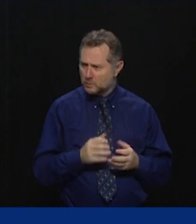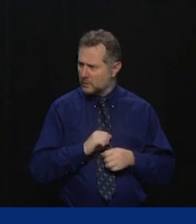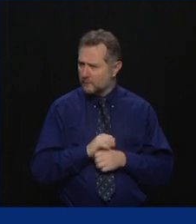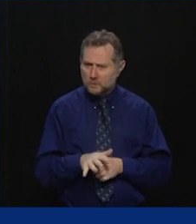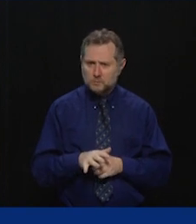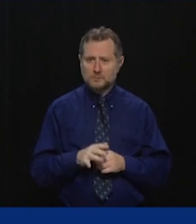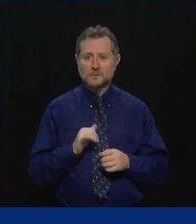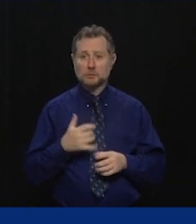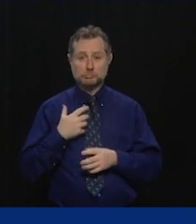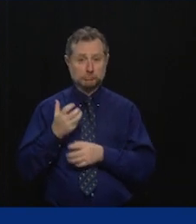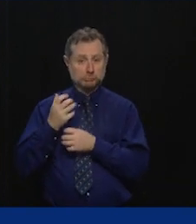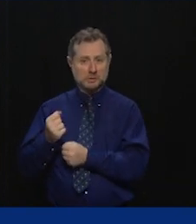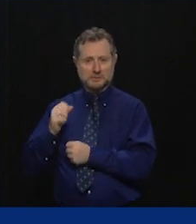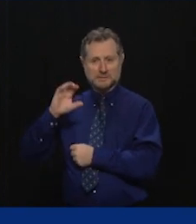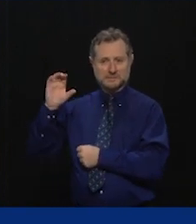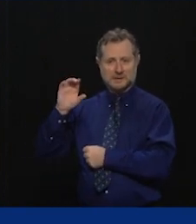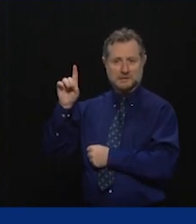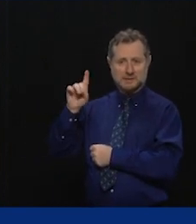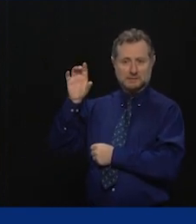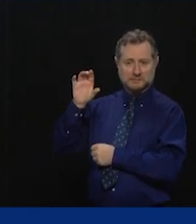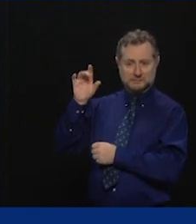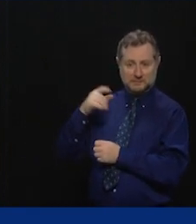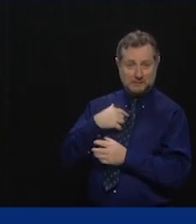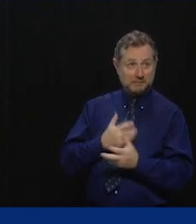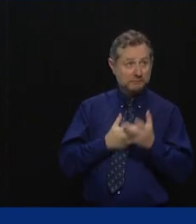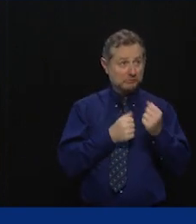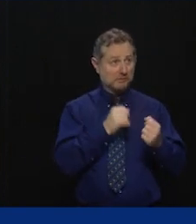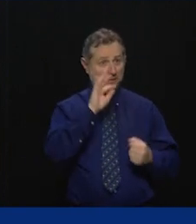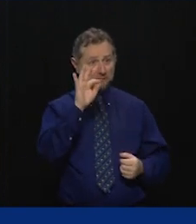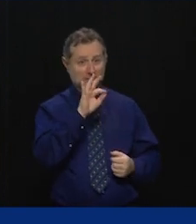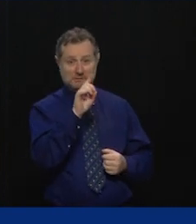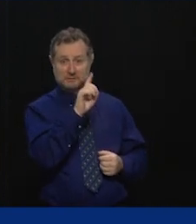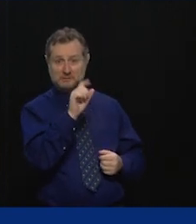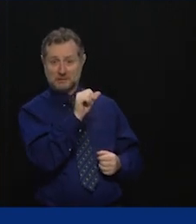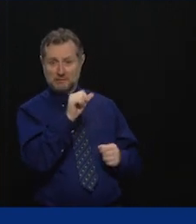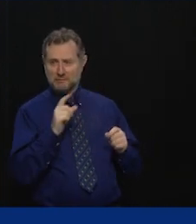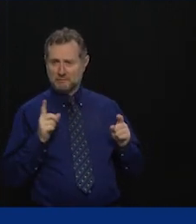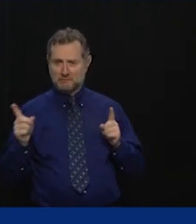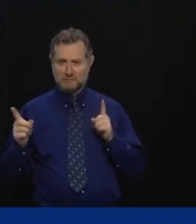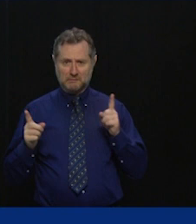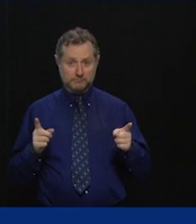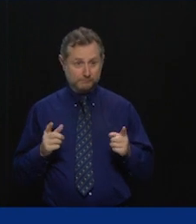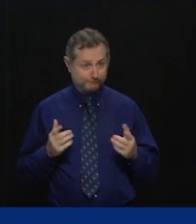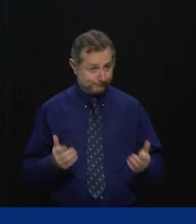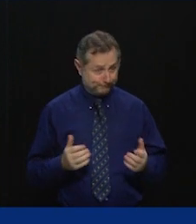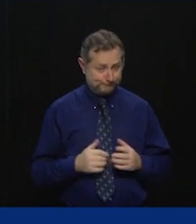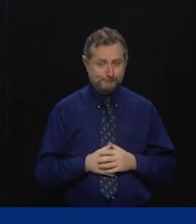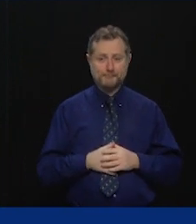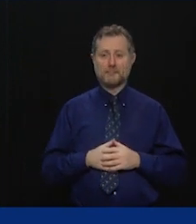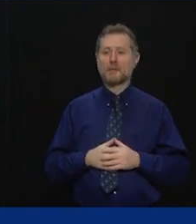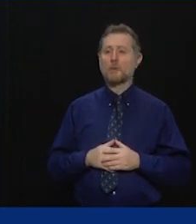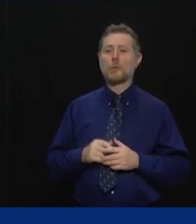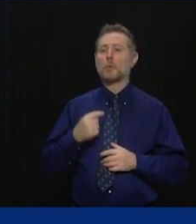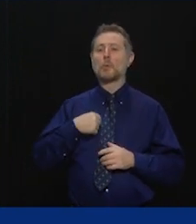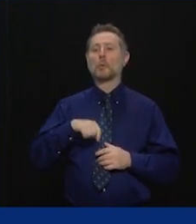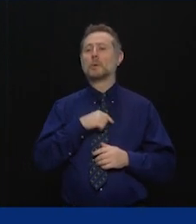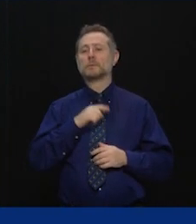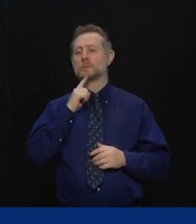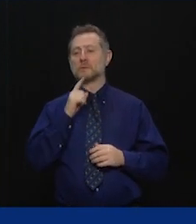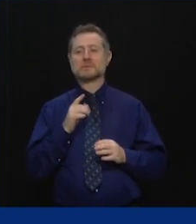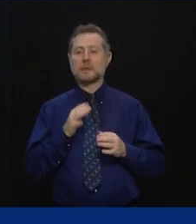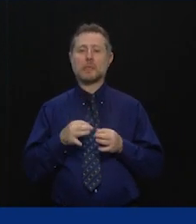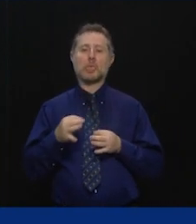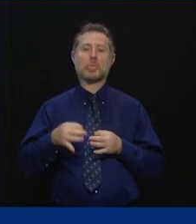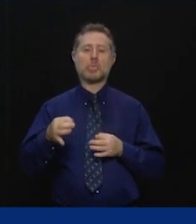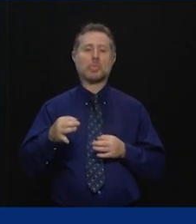administration. I trust the FDA, and we'll also have our other additional layer of scrutiny, but this will not delay us getting those boosters out